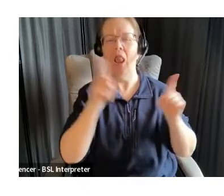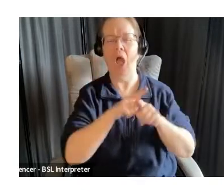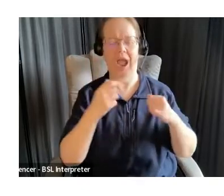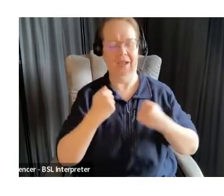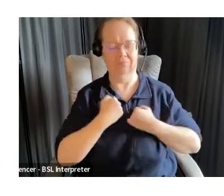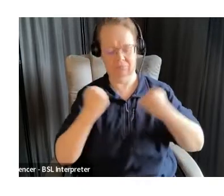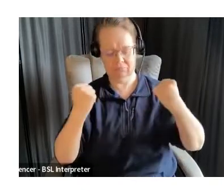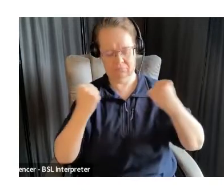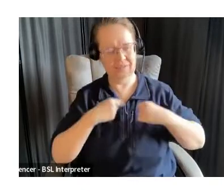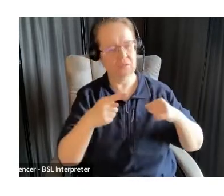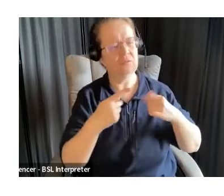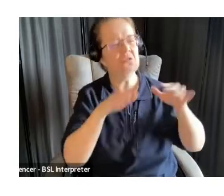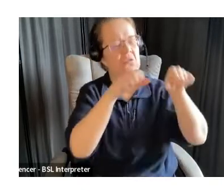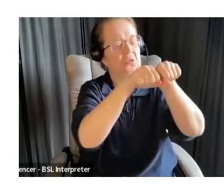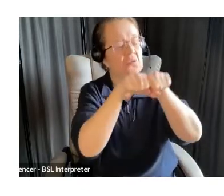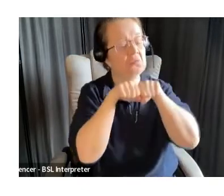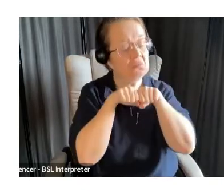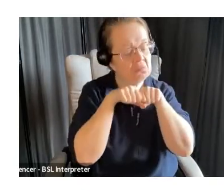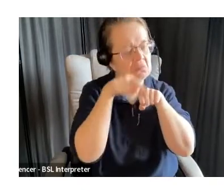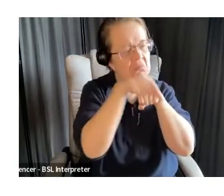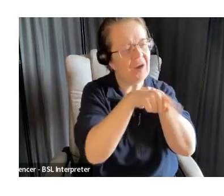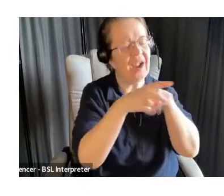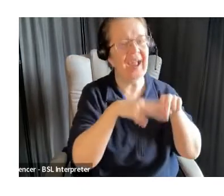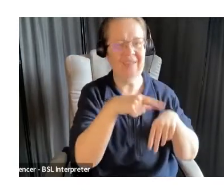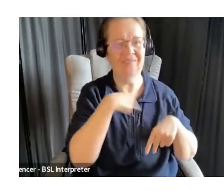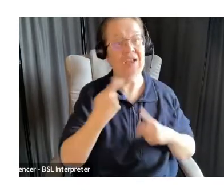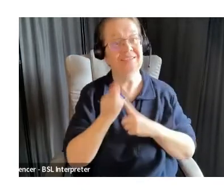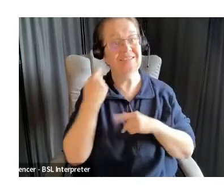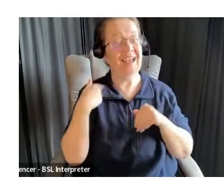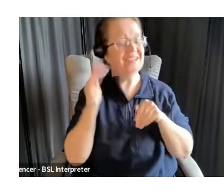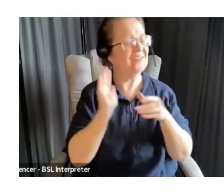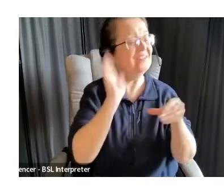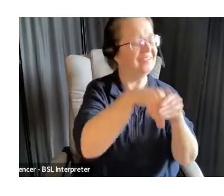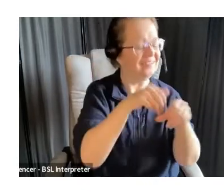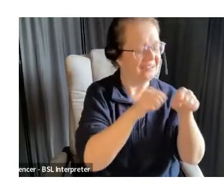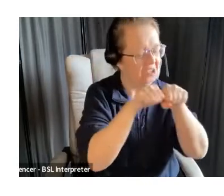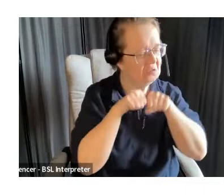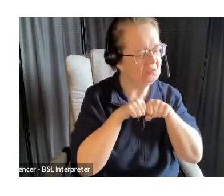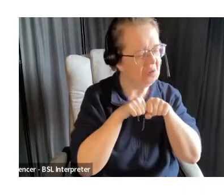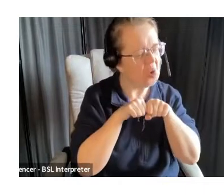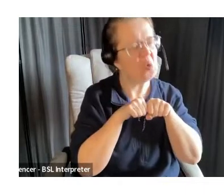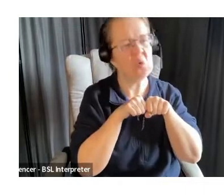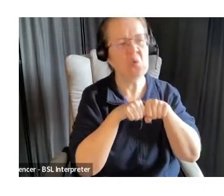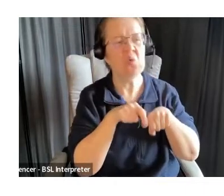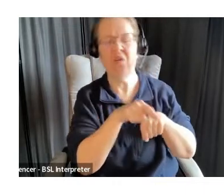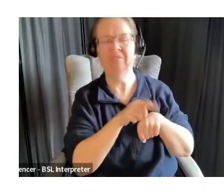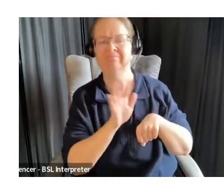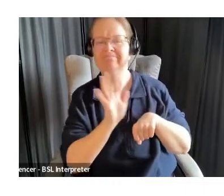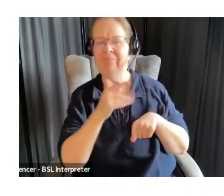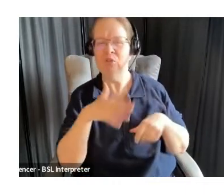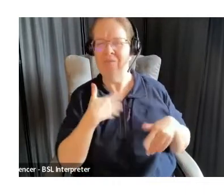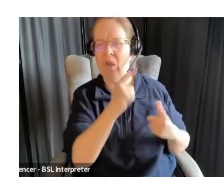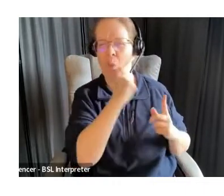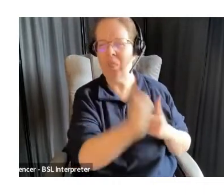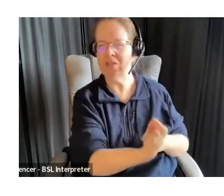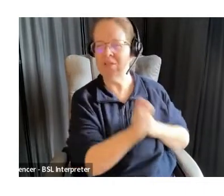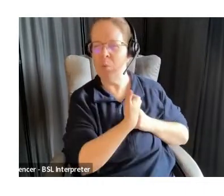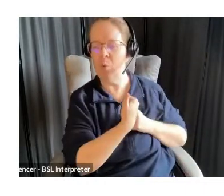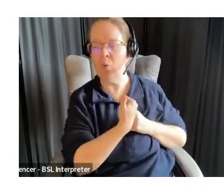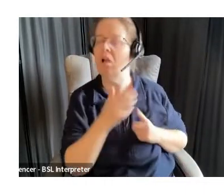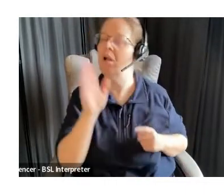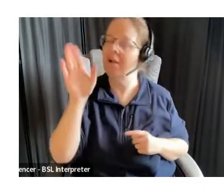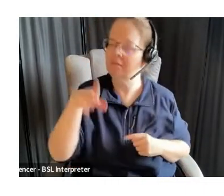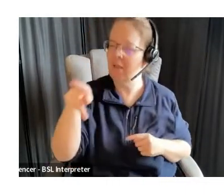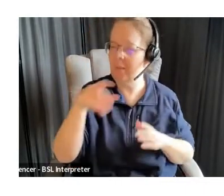that employer might behave if you are successful in the interview and you do get that opportunity. But I'd love to hear a little